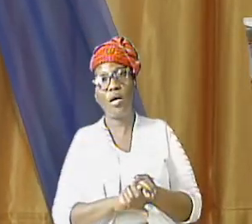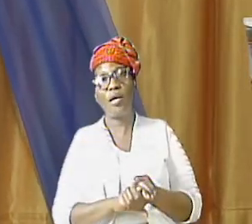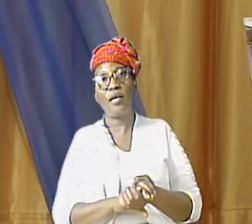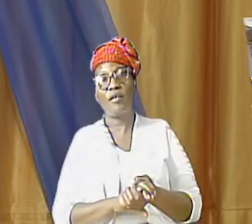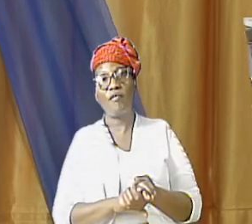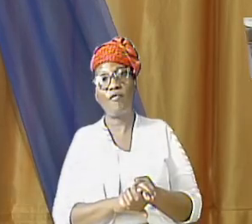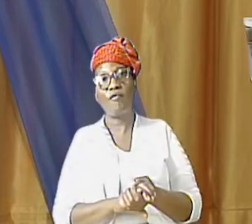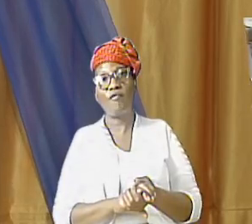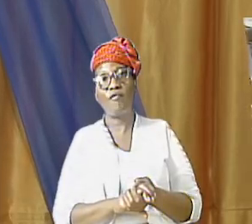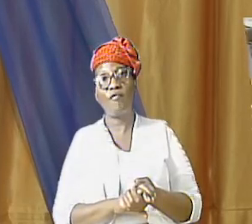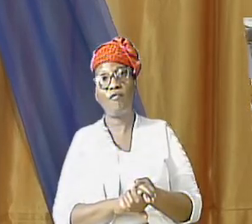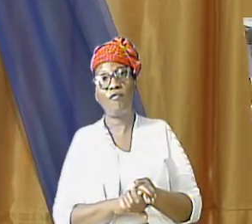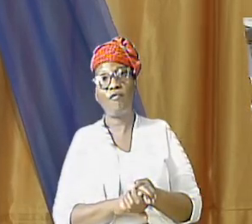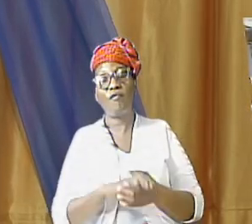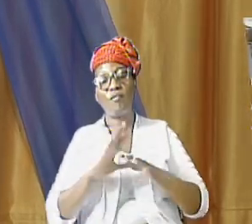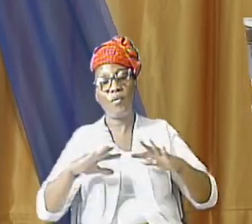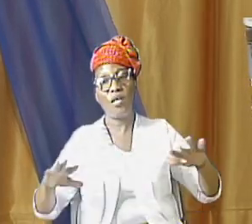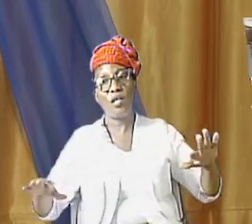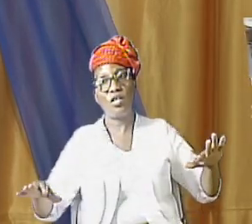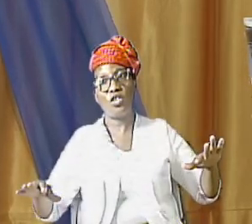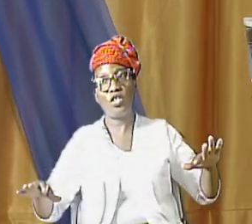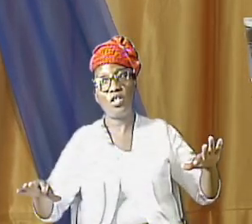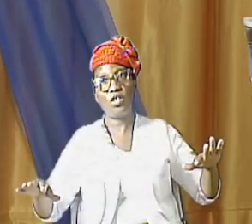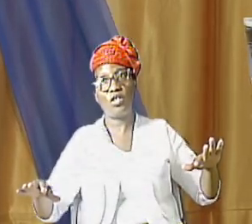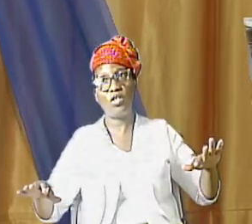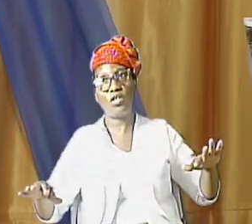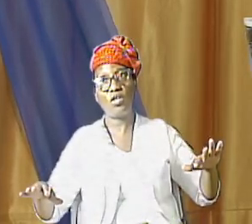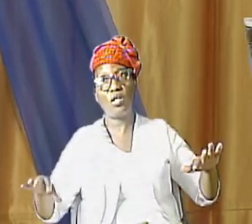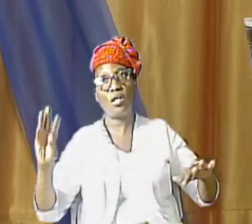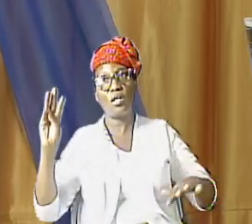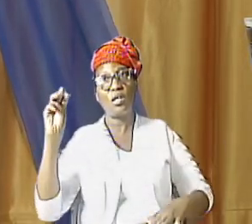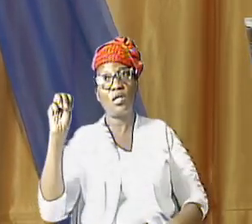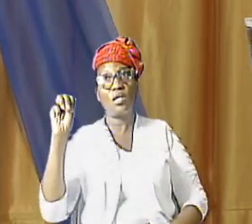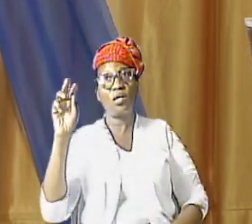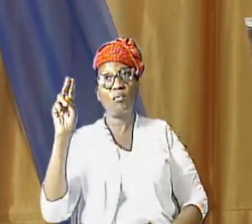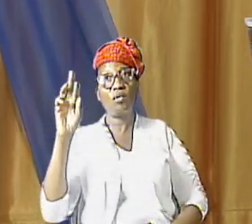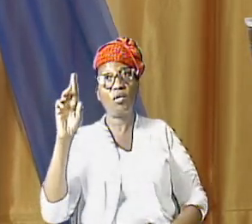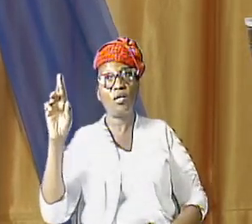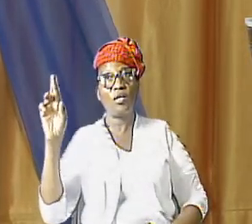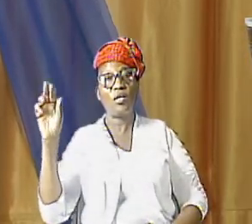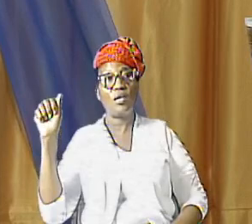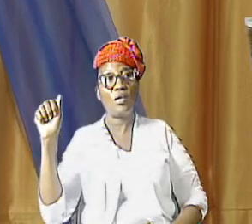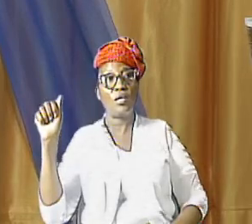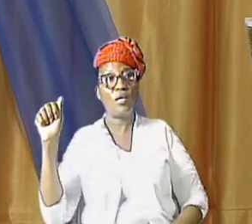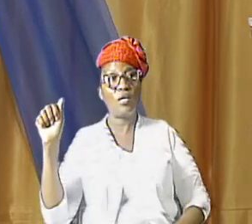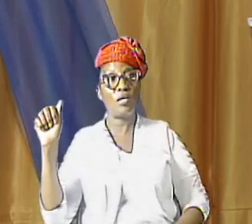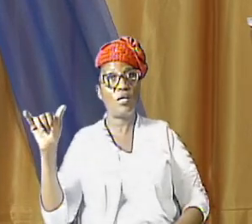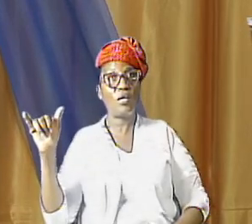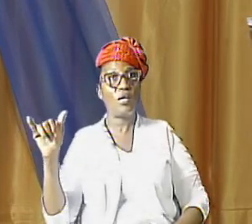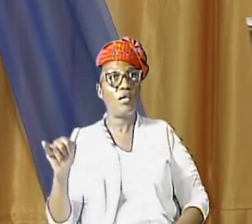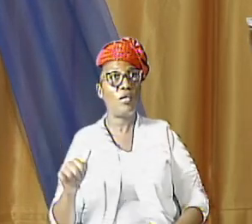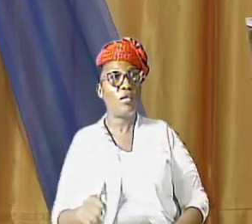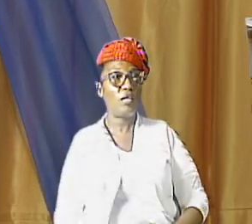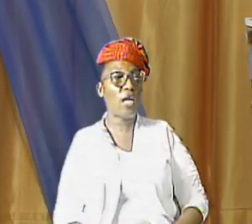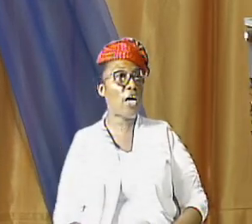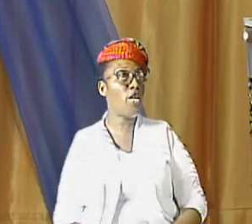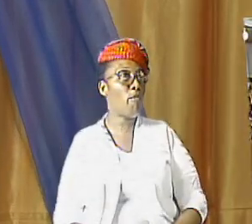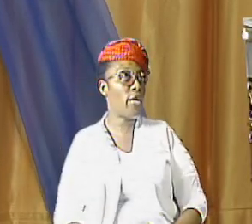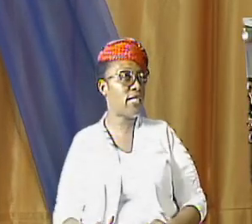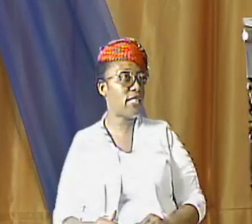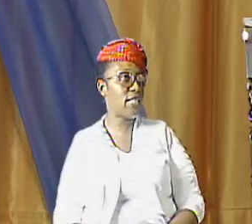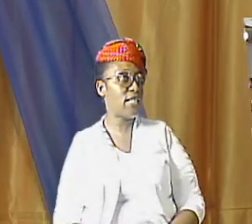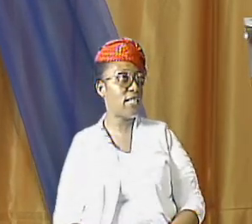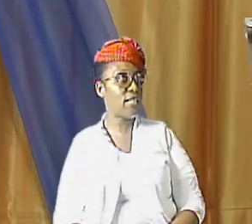Nicola Murray, and our children, Dean and Danielle Paul, to join me here. I'm going to ask